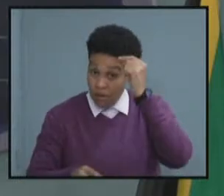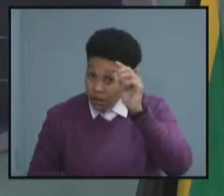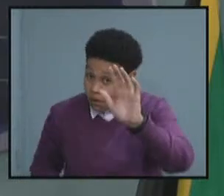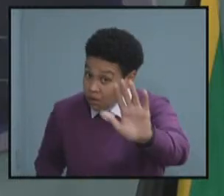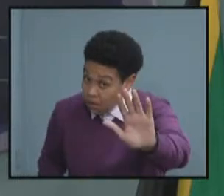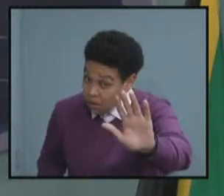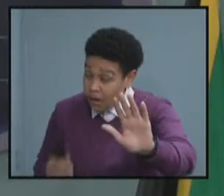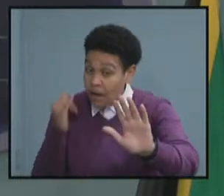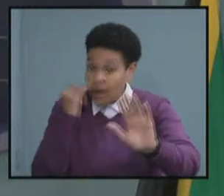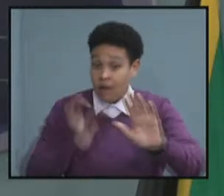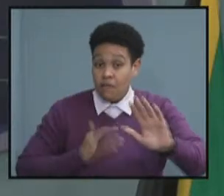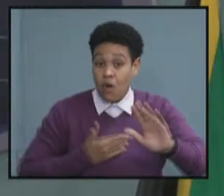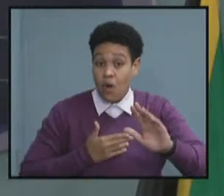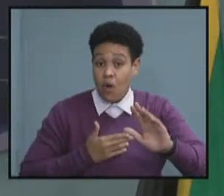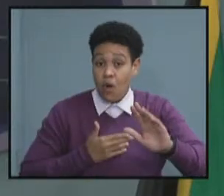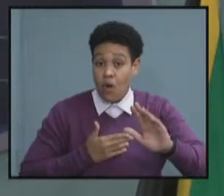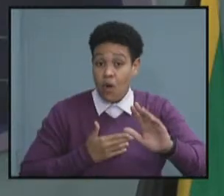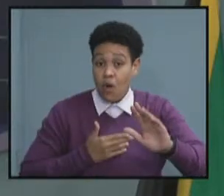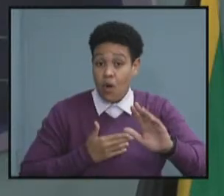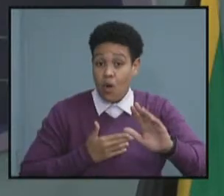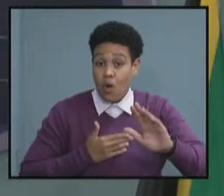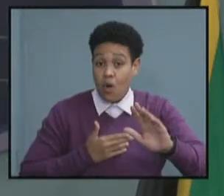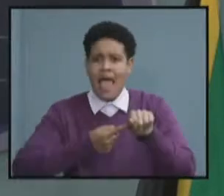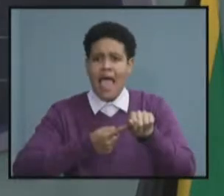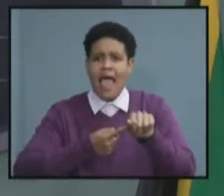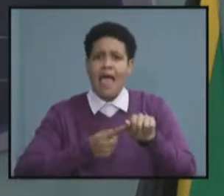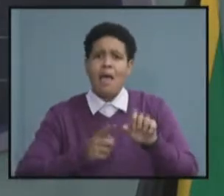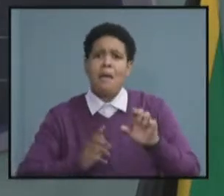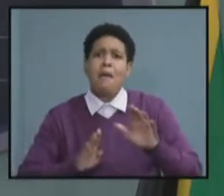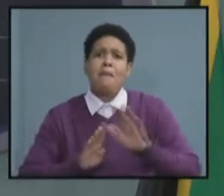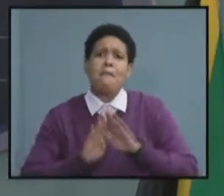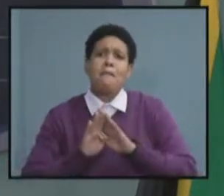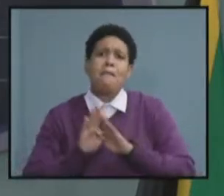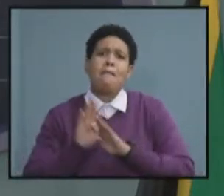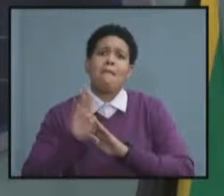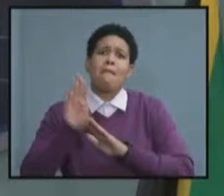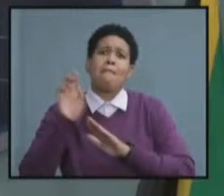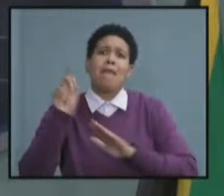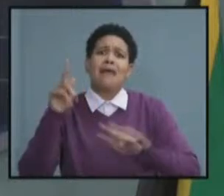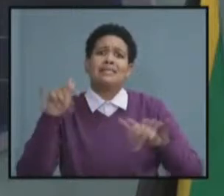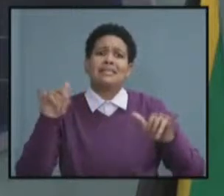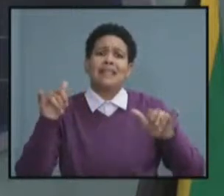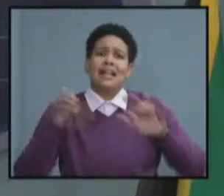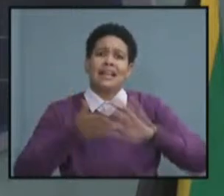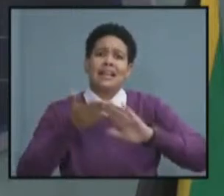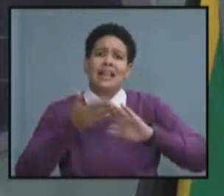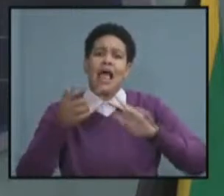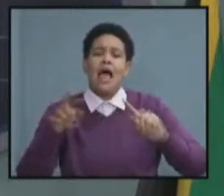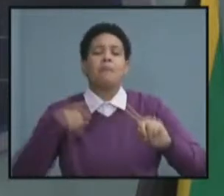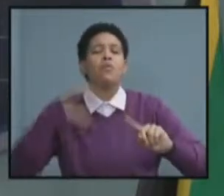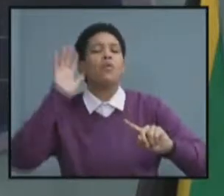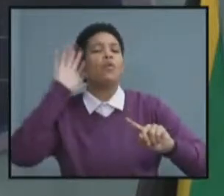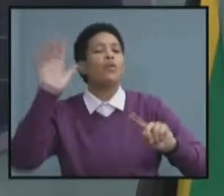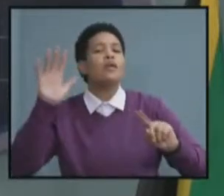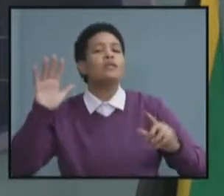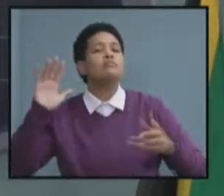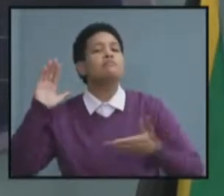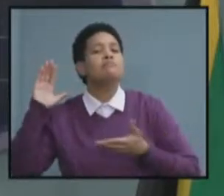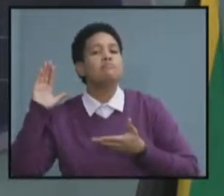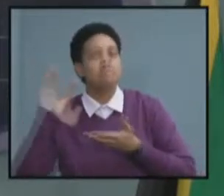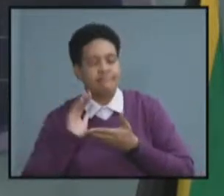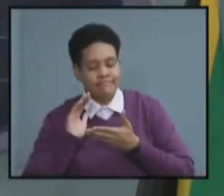that if our numbers start to rise significantly, we will tighten up